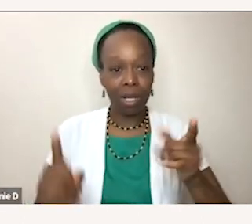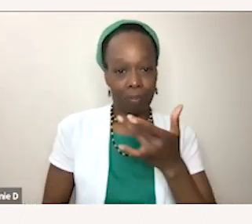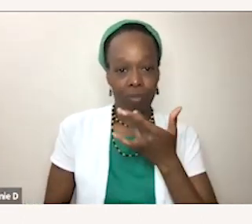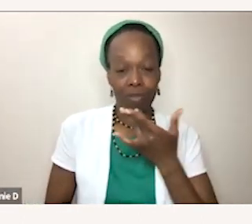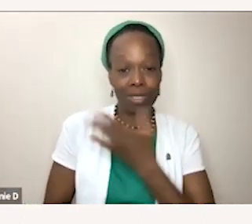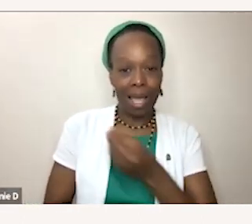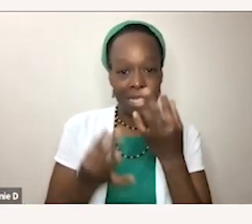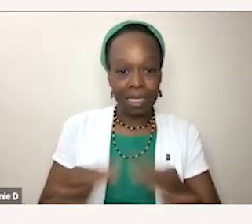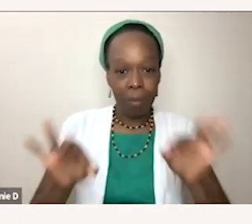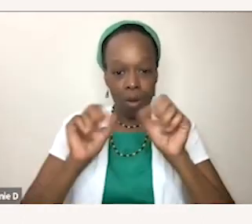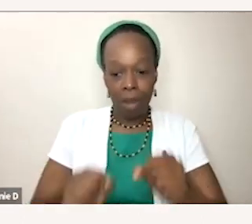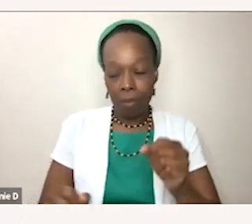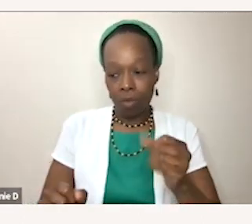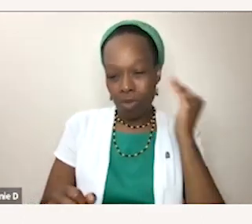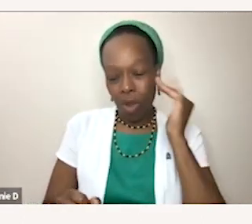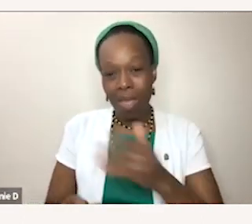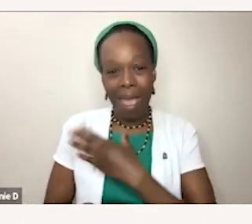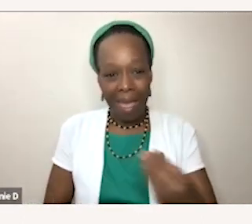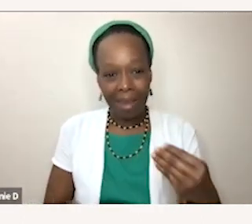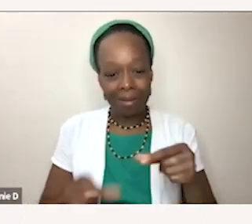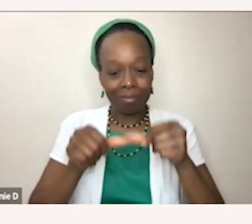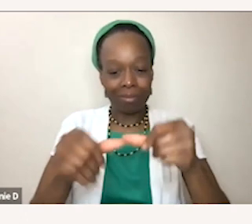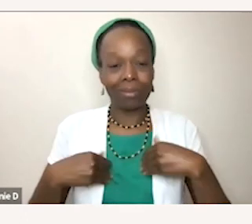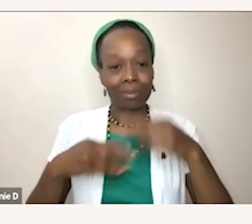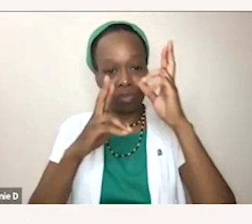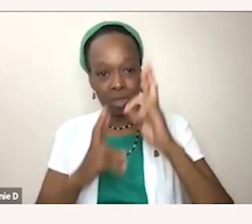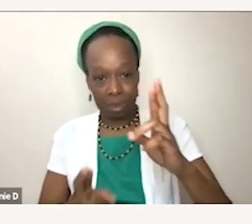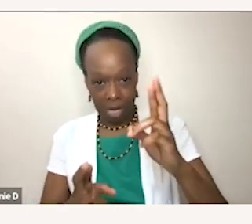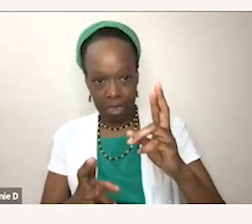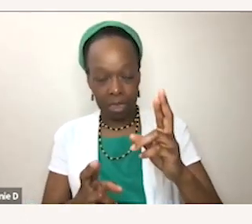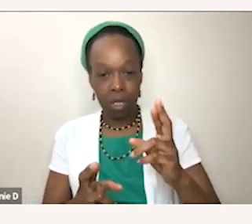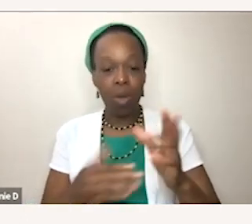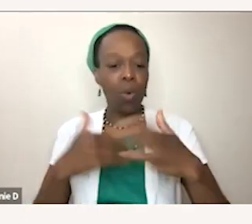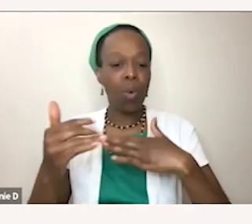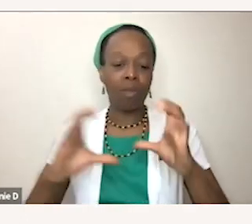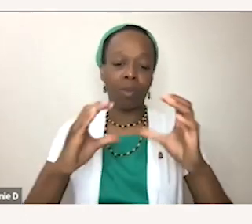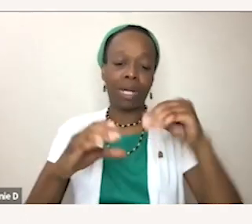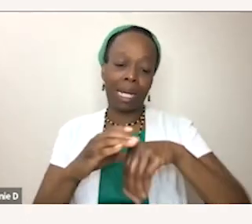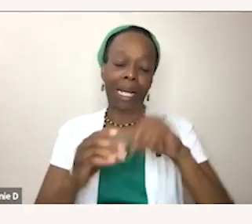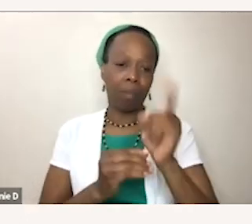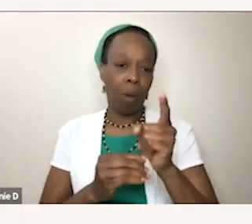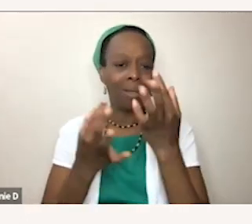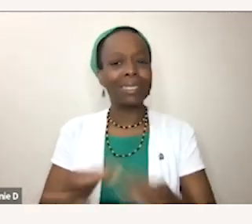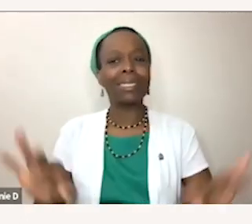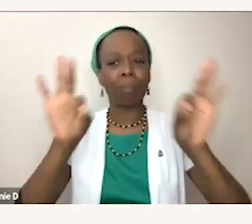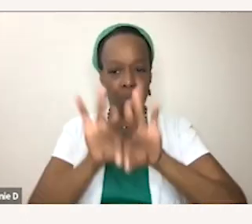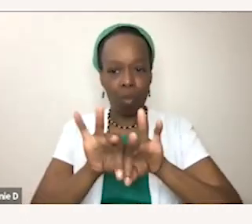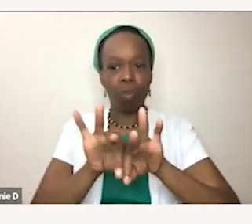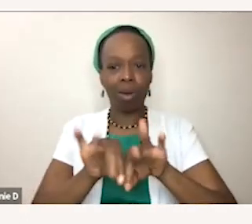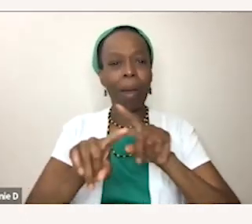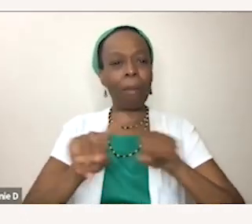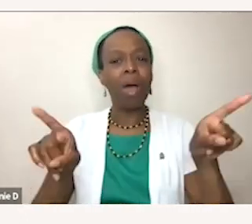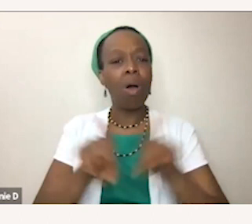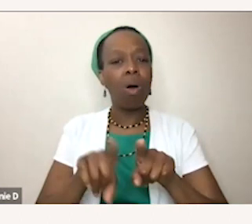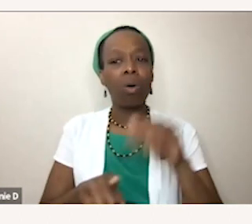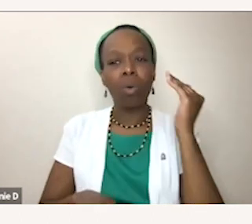and have respect for the people that you're speaking with or the people that you're communicating with in that moment is so important. But we also know, okay,